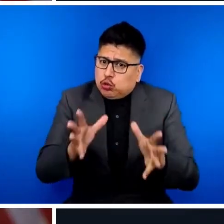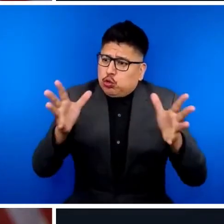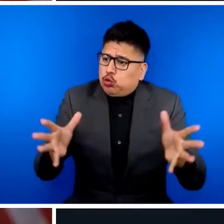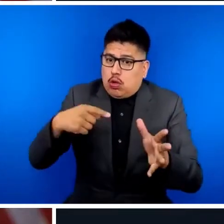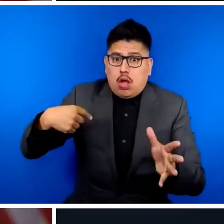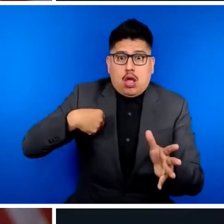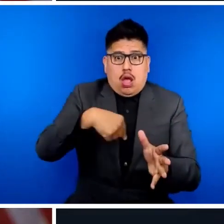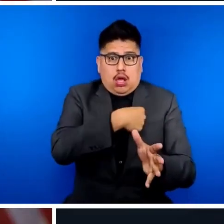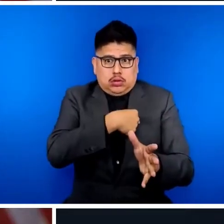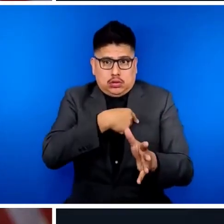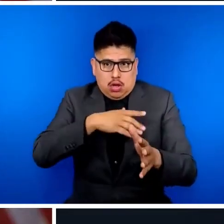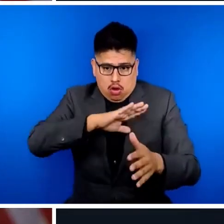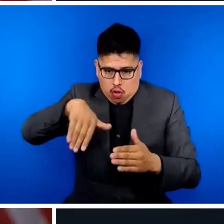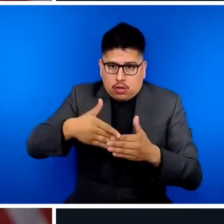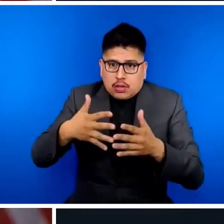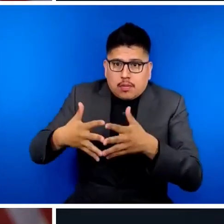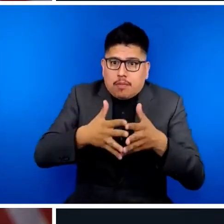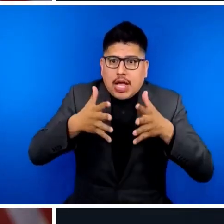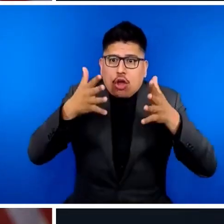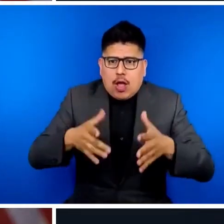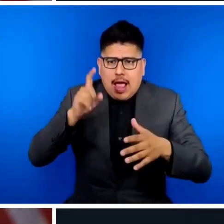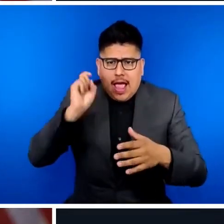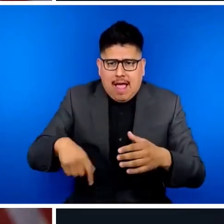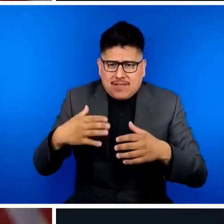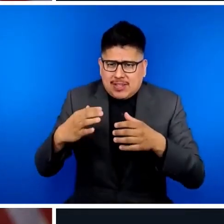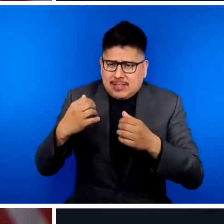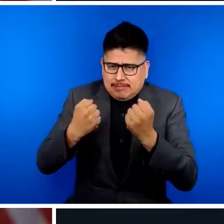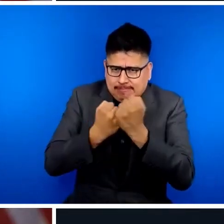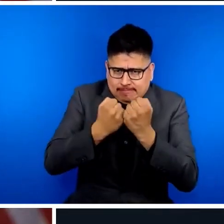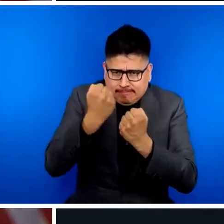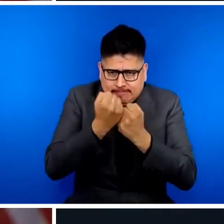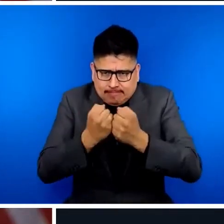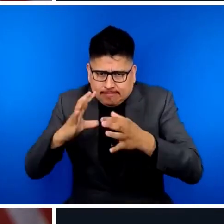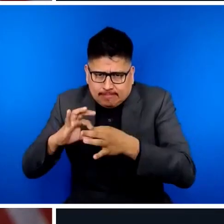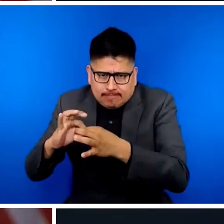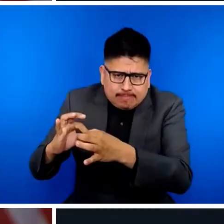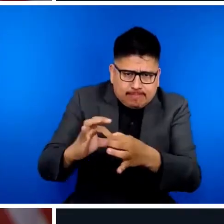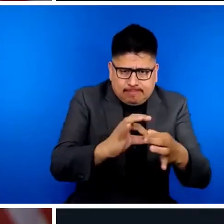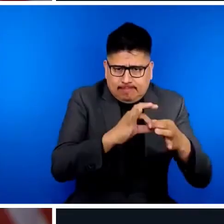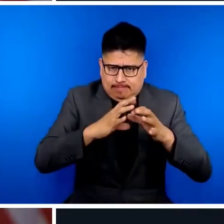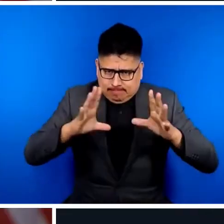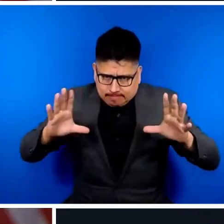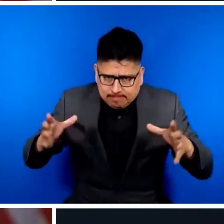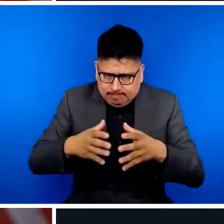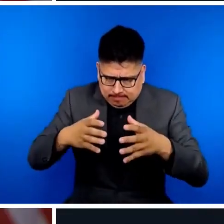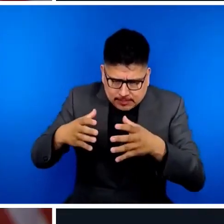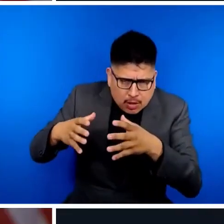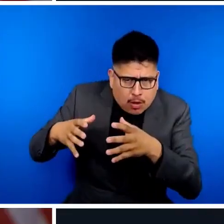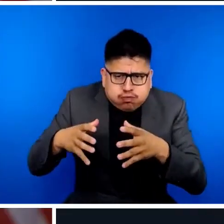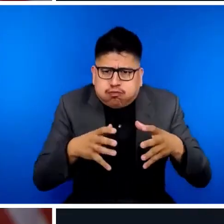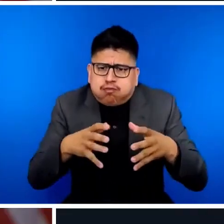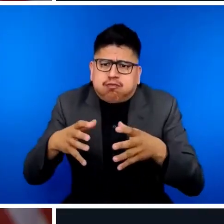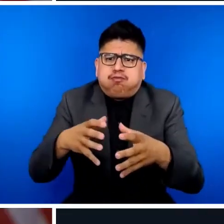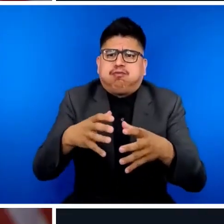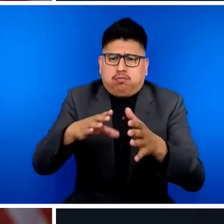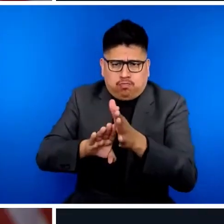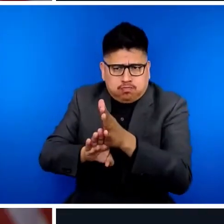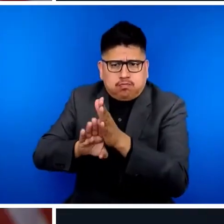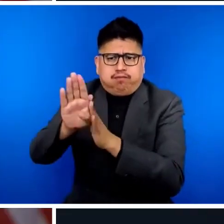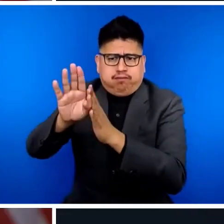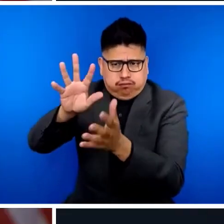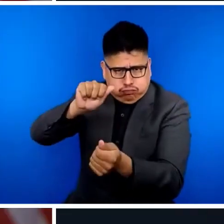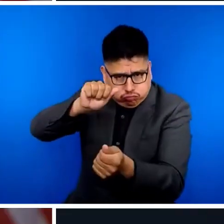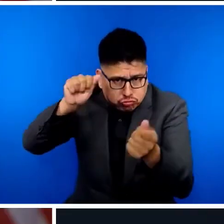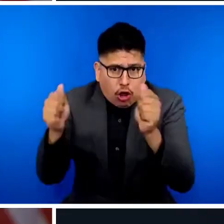in a common cause, to move this nation forward. That is our charge once more, and that is what we